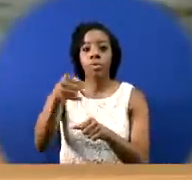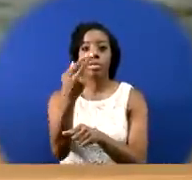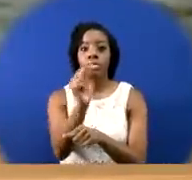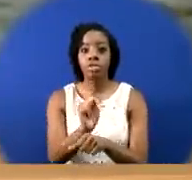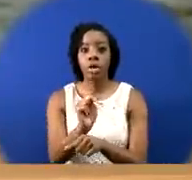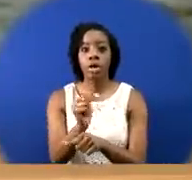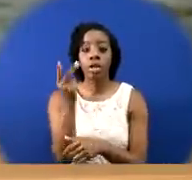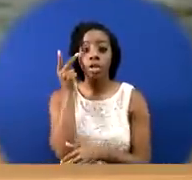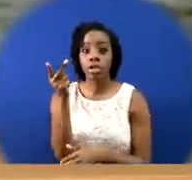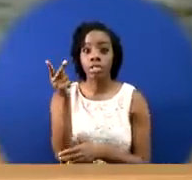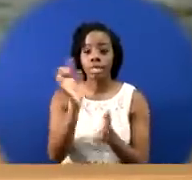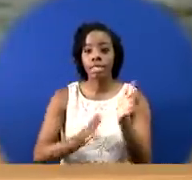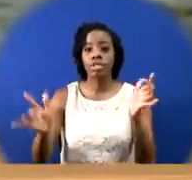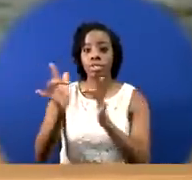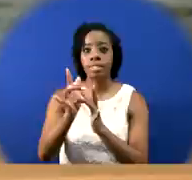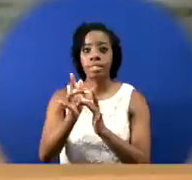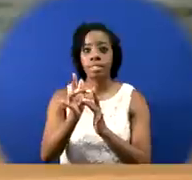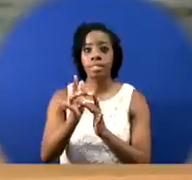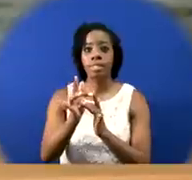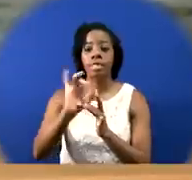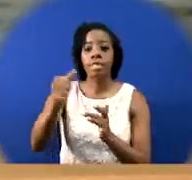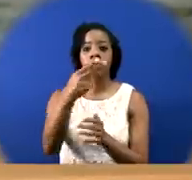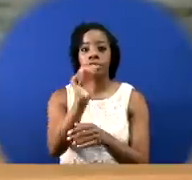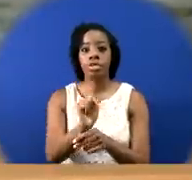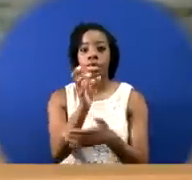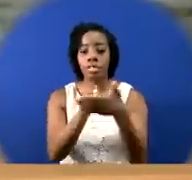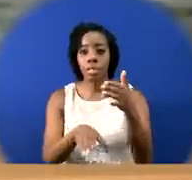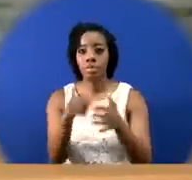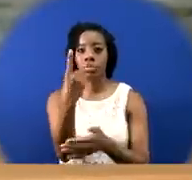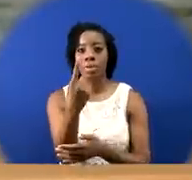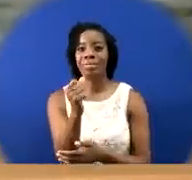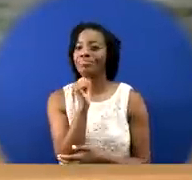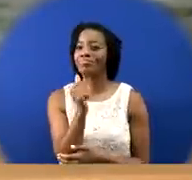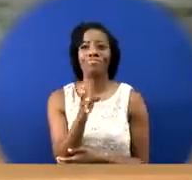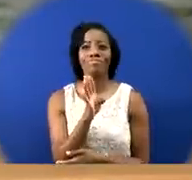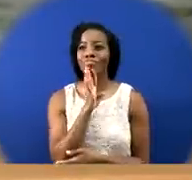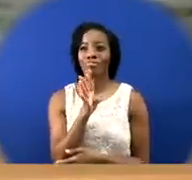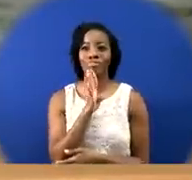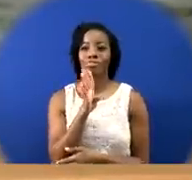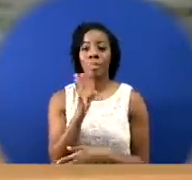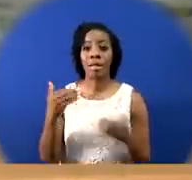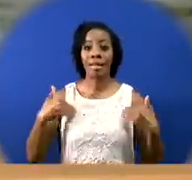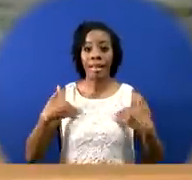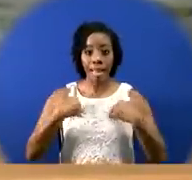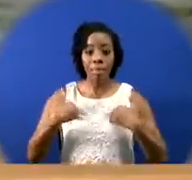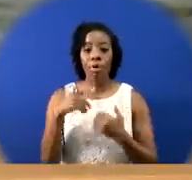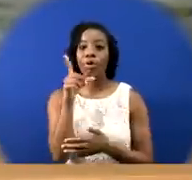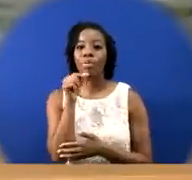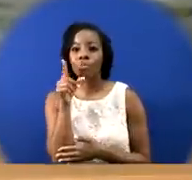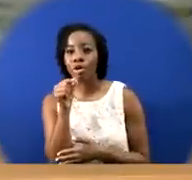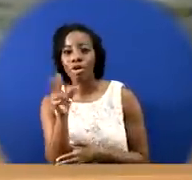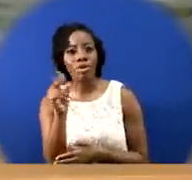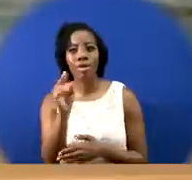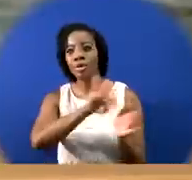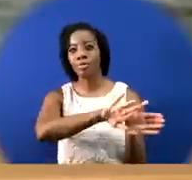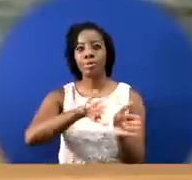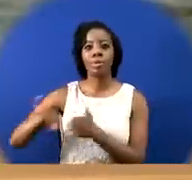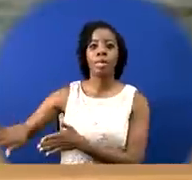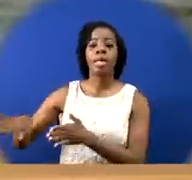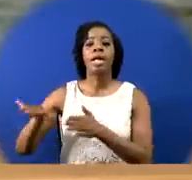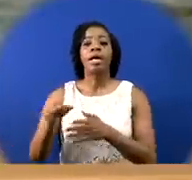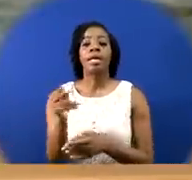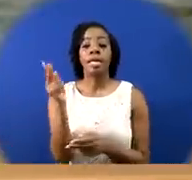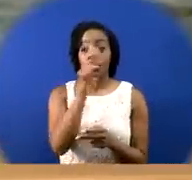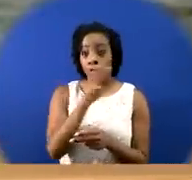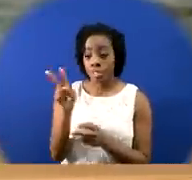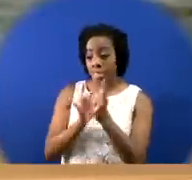looks at Jesus, John chapter 1, he does not talk about a pigeon or a turtle dove. He does not talk about any other animal. He looks